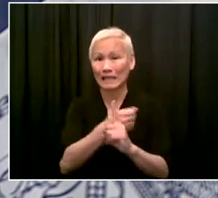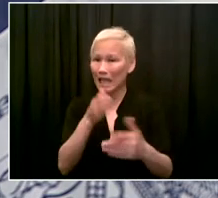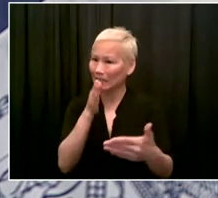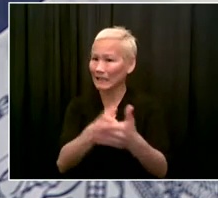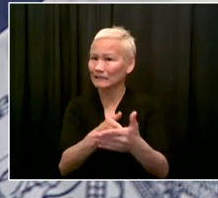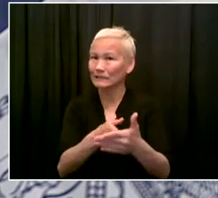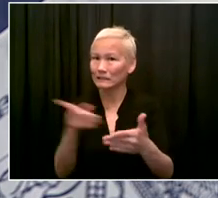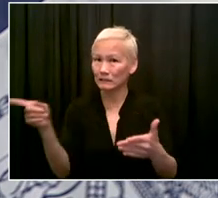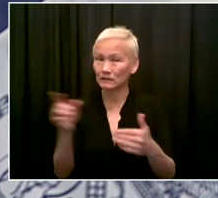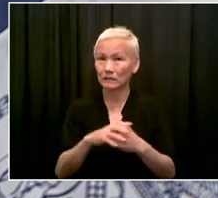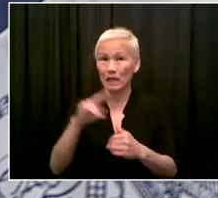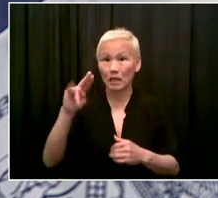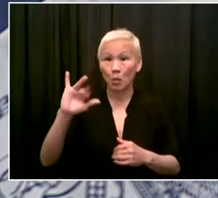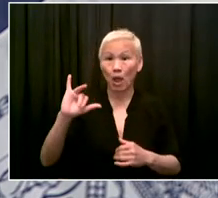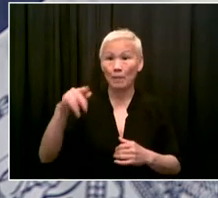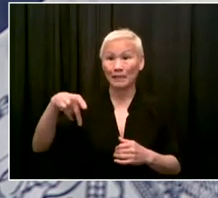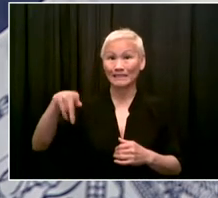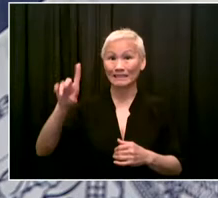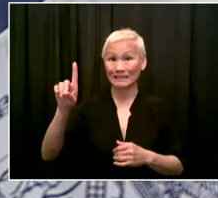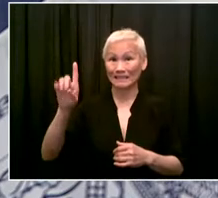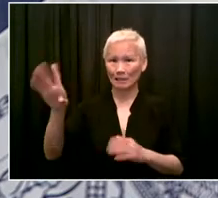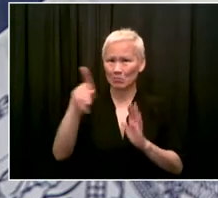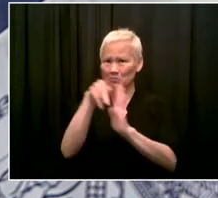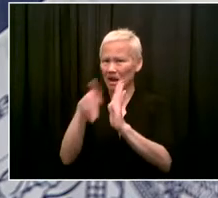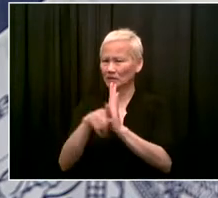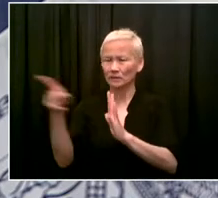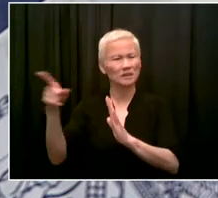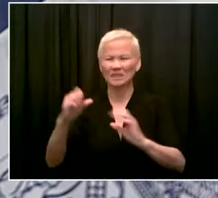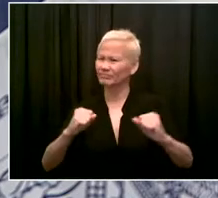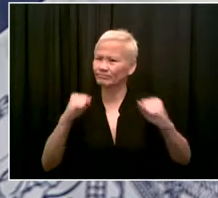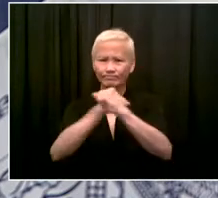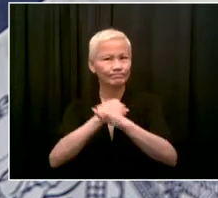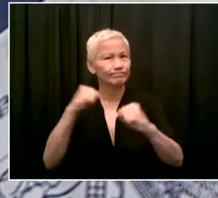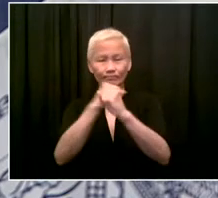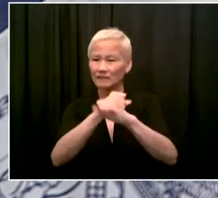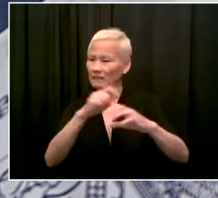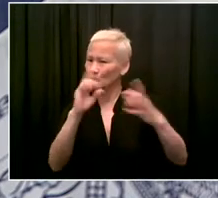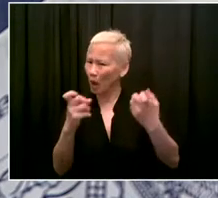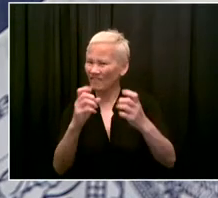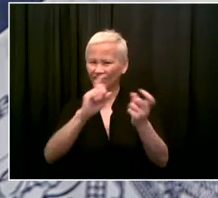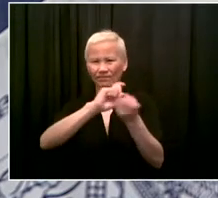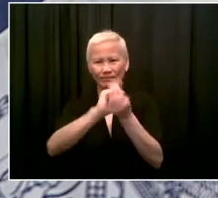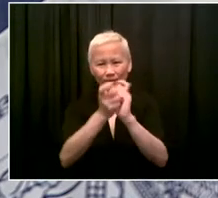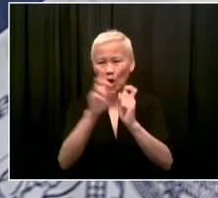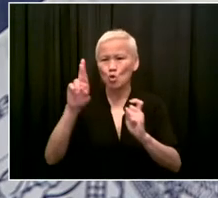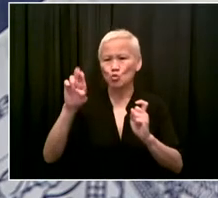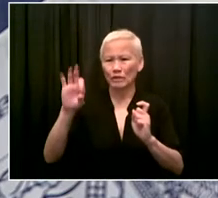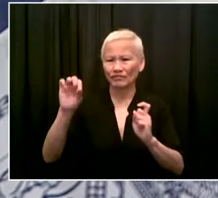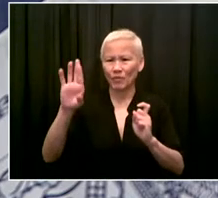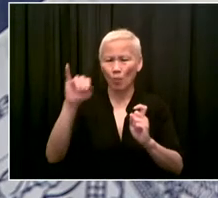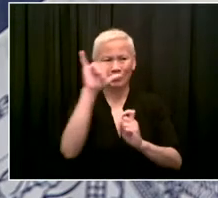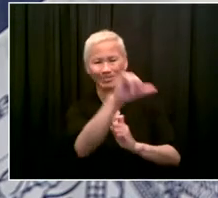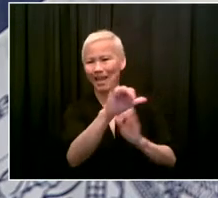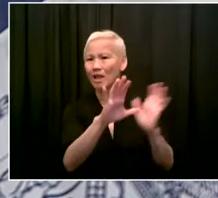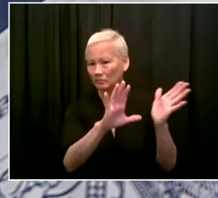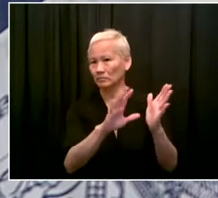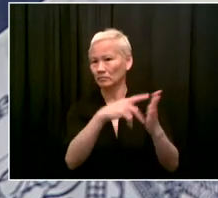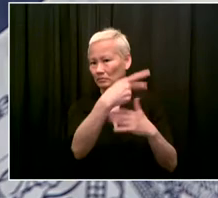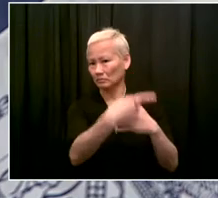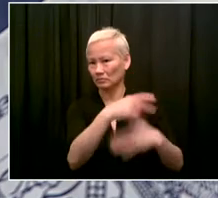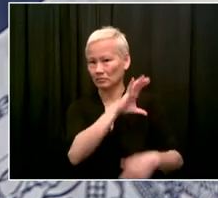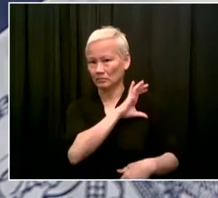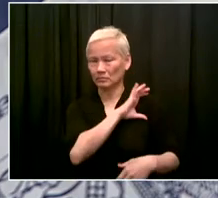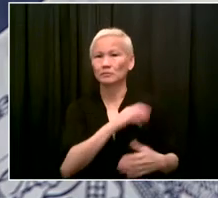fighting constantly against a broken status quo. He clearly spoke out against the unconstitutional use of stop and